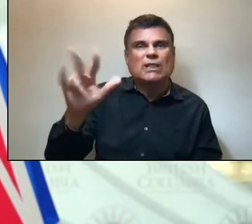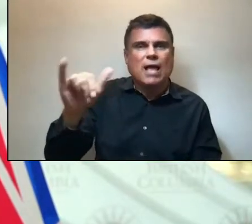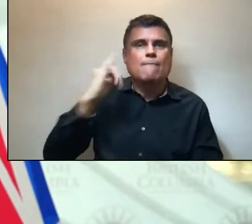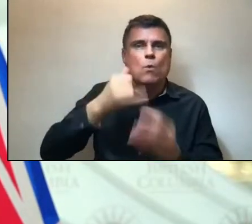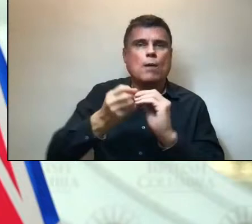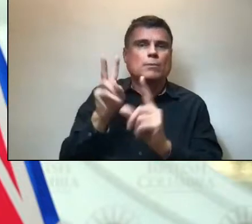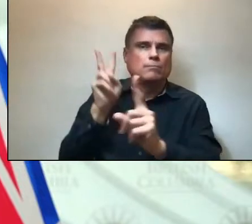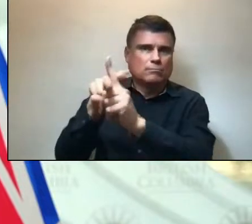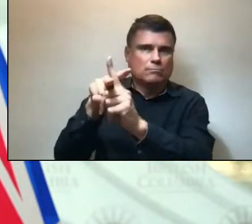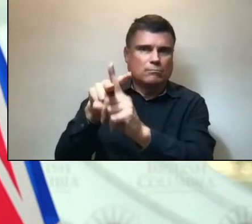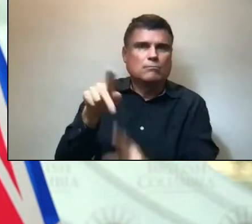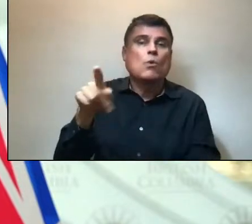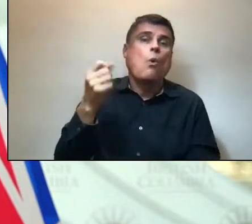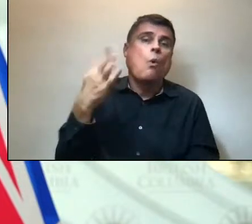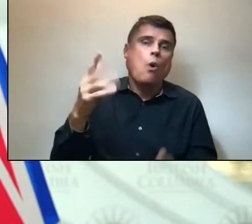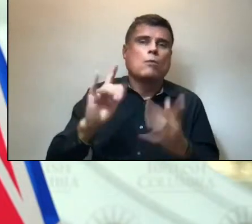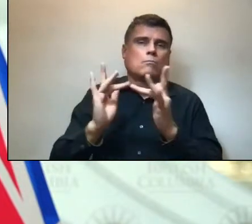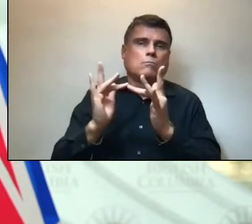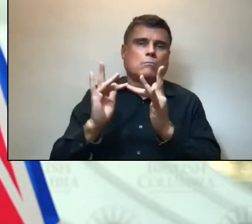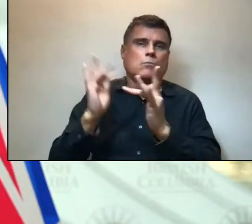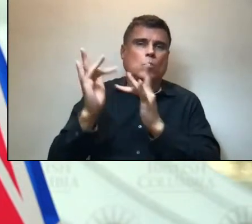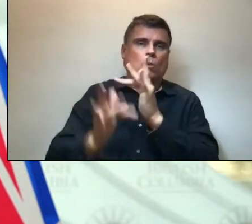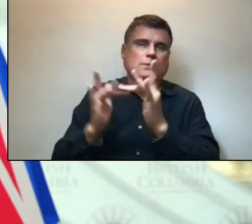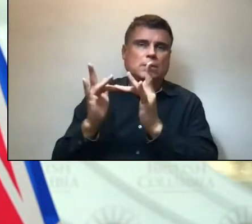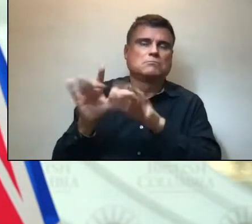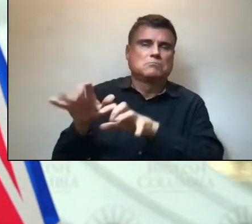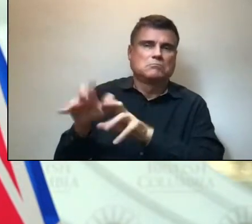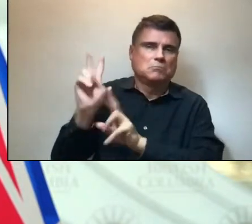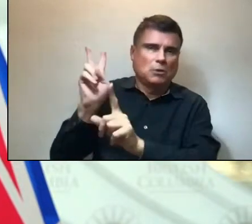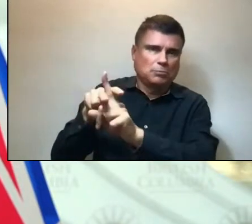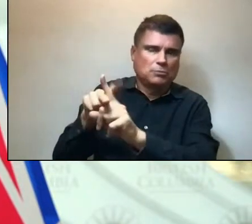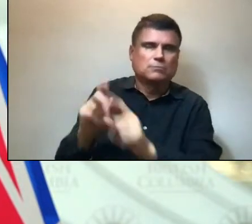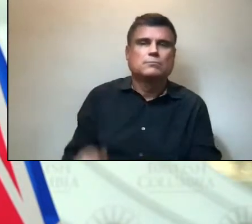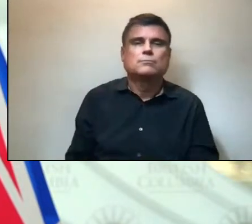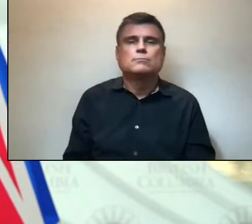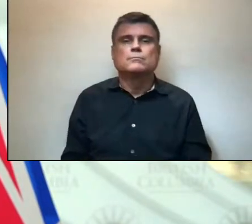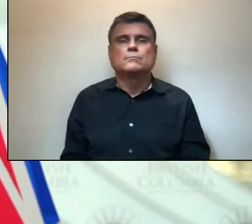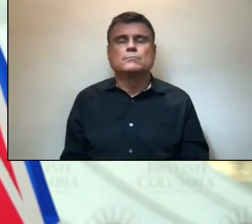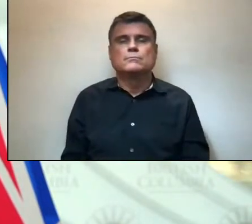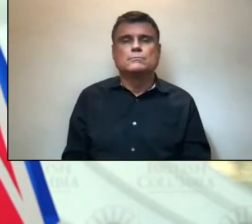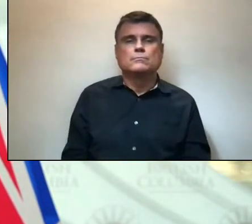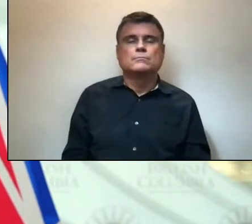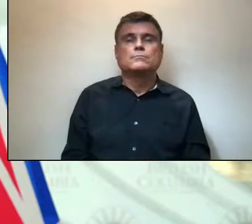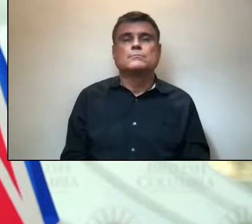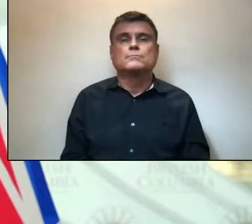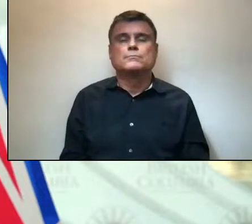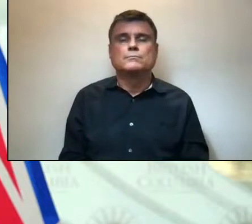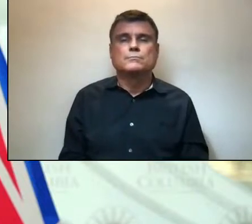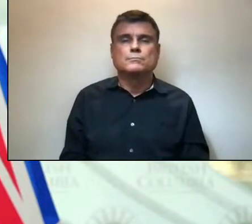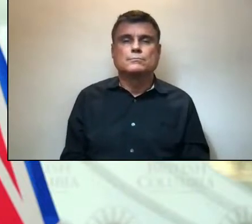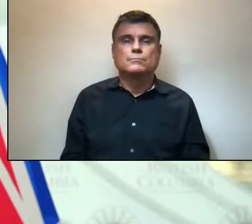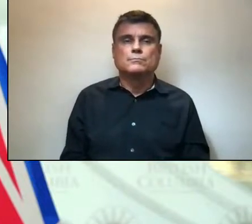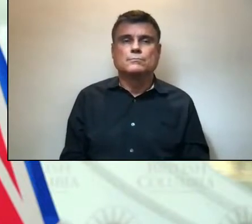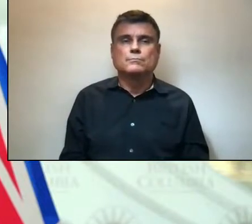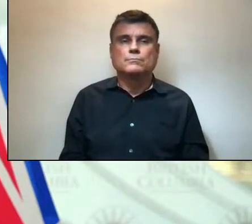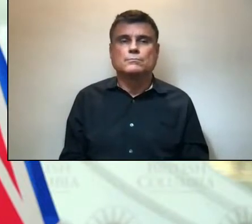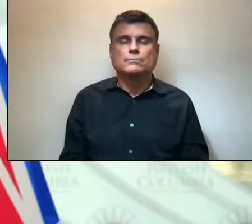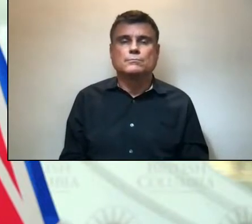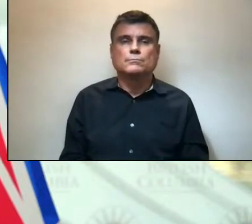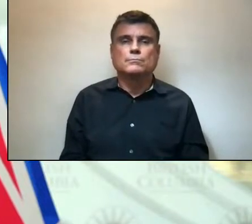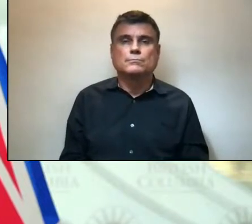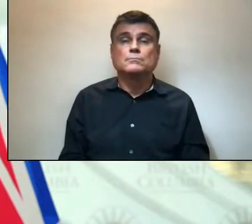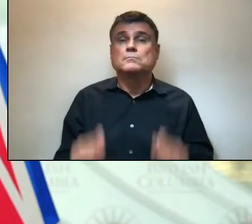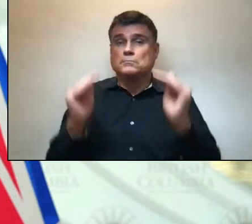to note finally that with respect to the campaign, we're expecting, as I say,